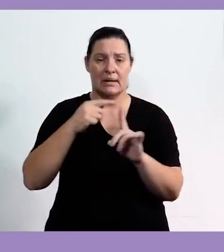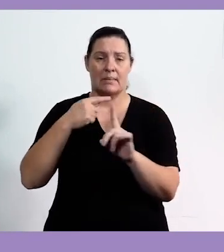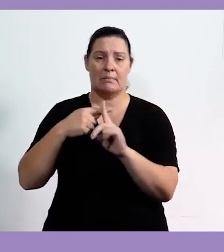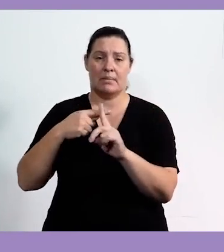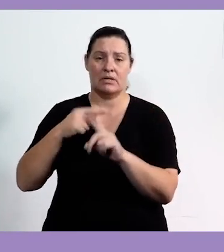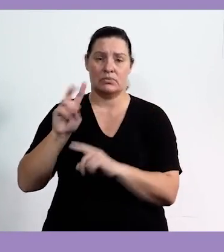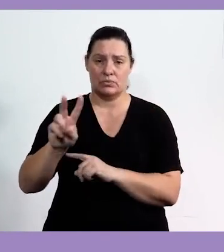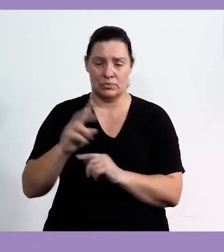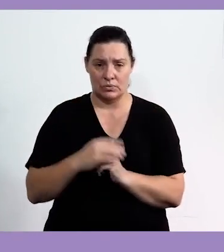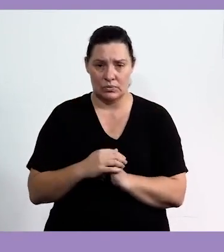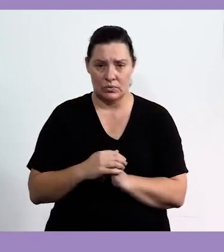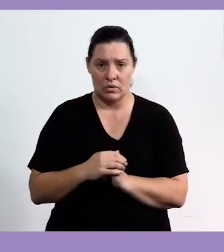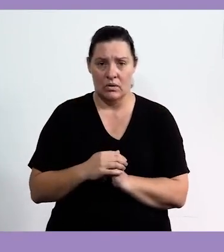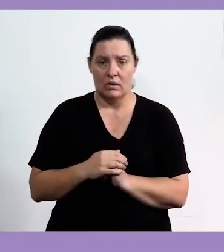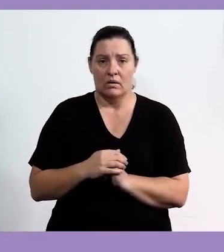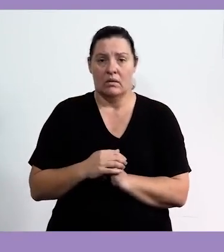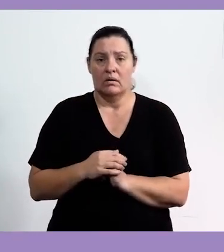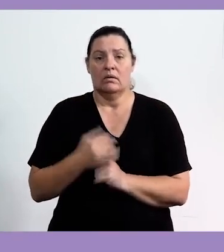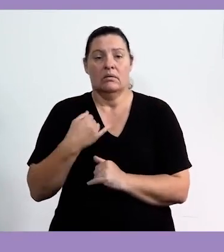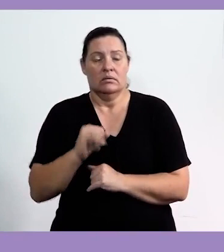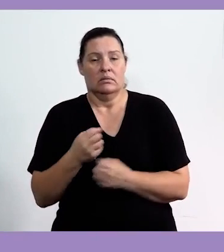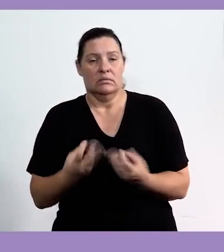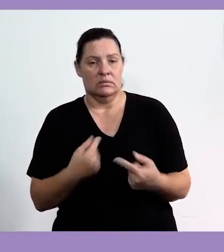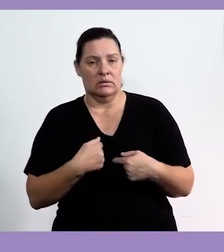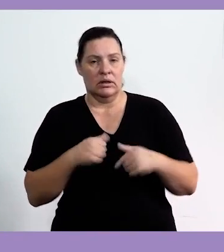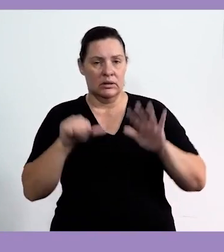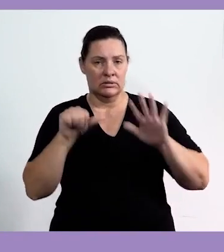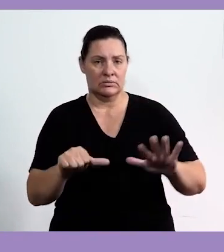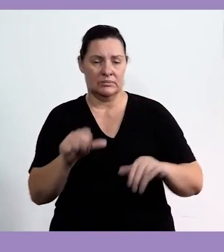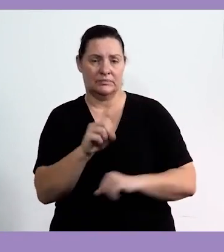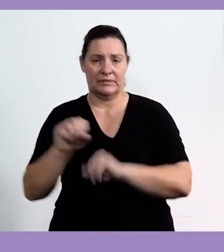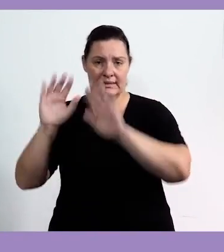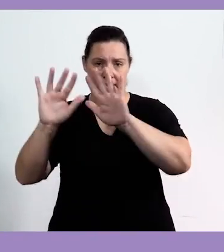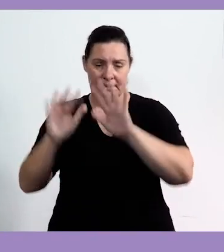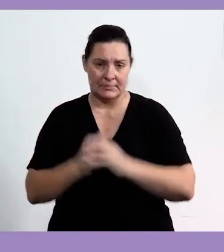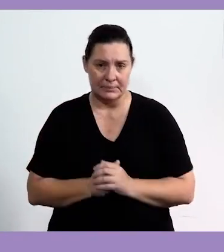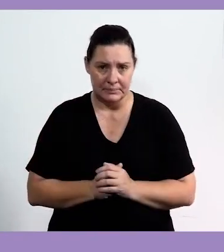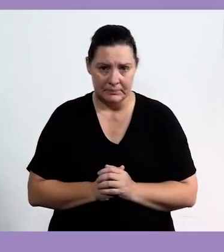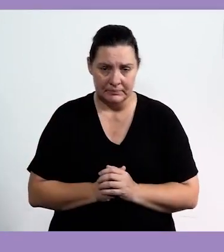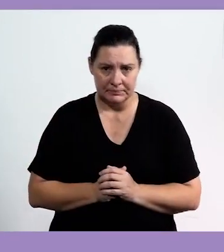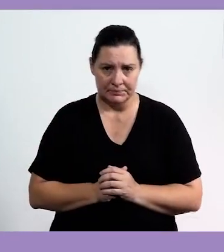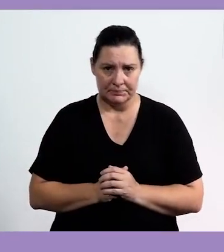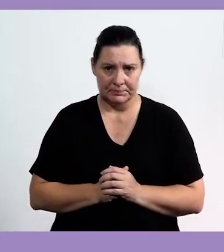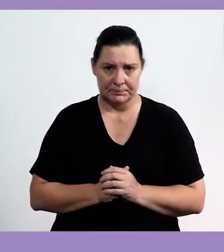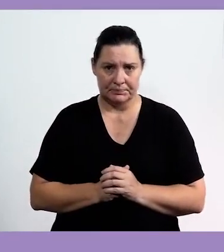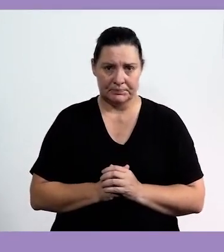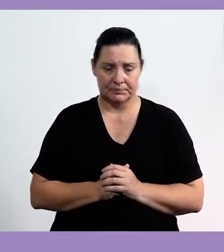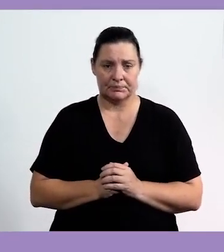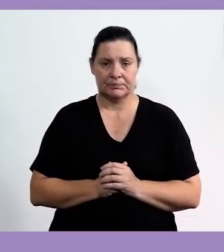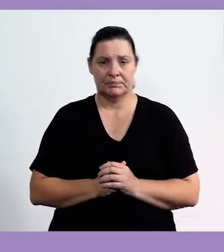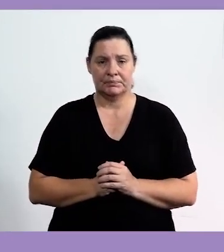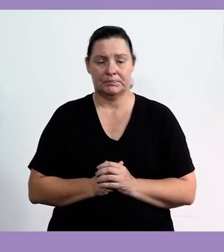plus 8 plus 2, which still gives me an answer of 6 to the